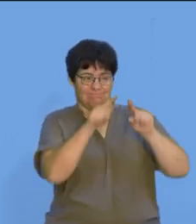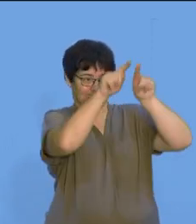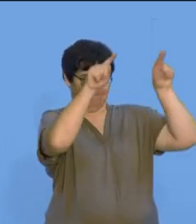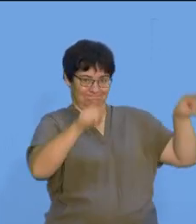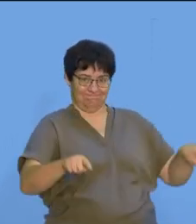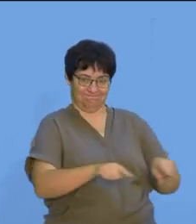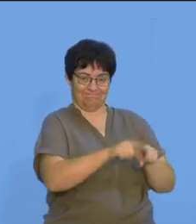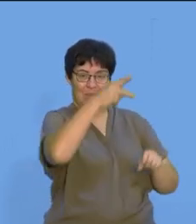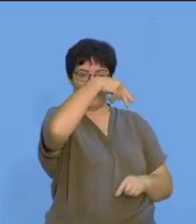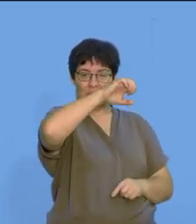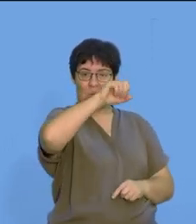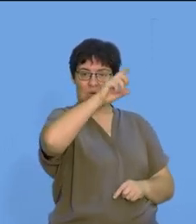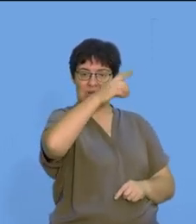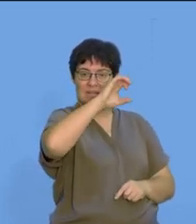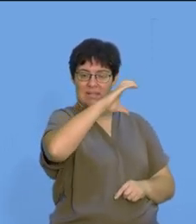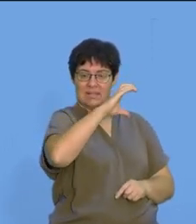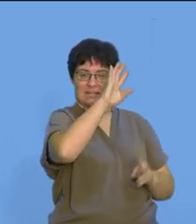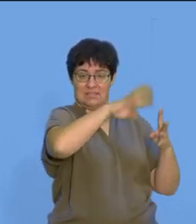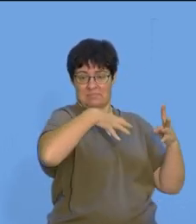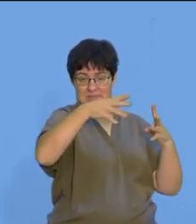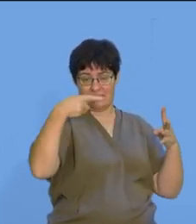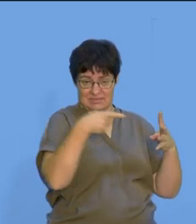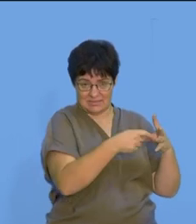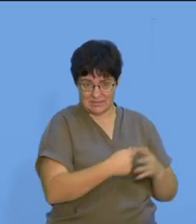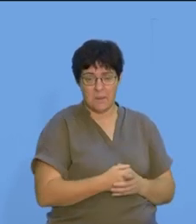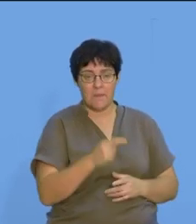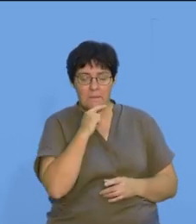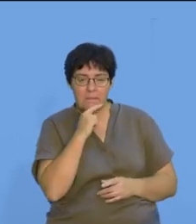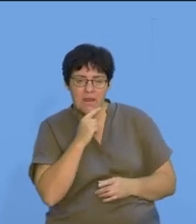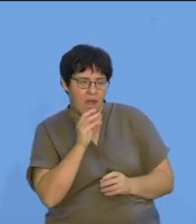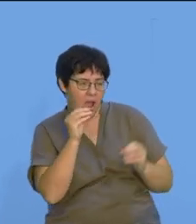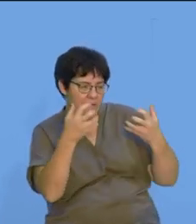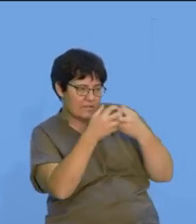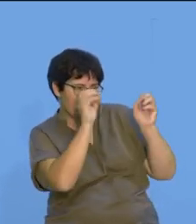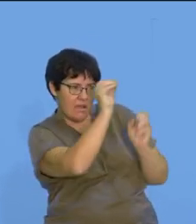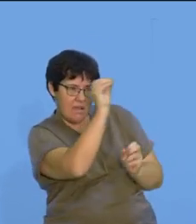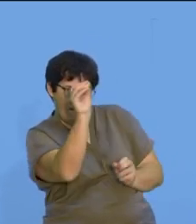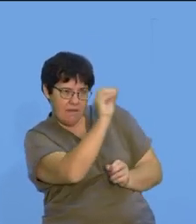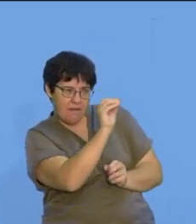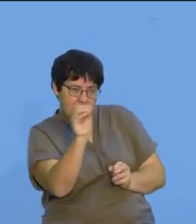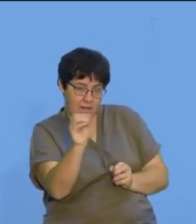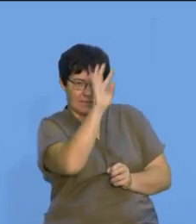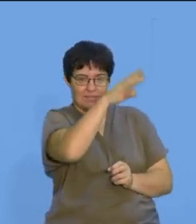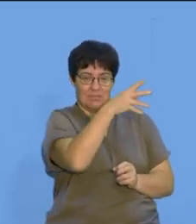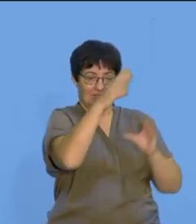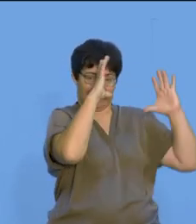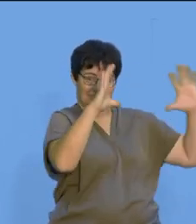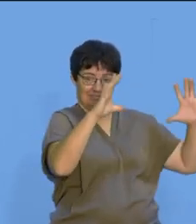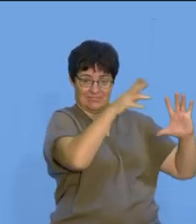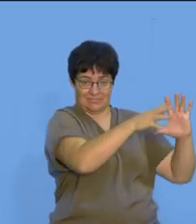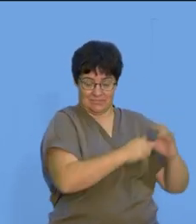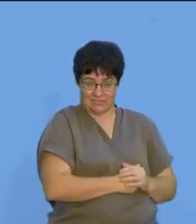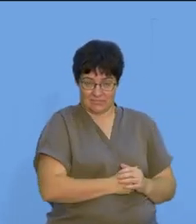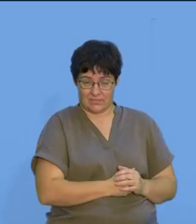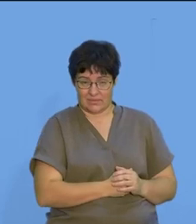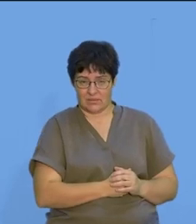lot to do with the classification of substances or elements that are found in the periodic table. So there are